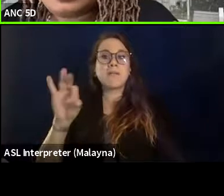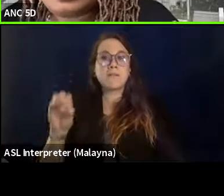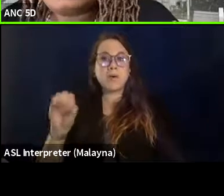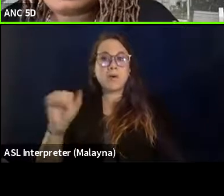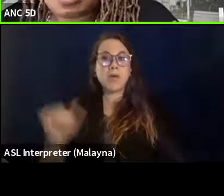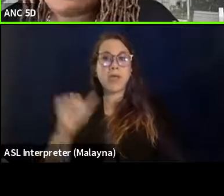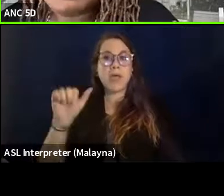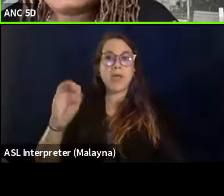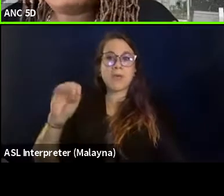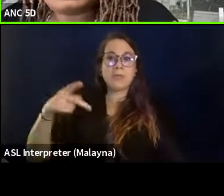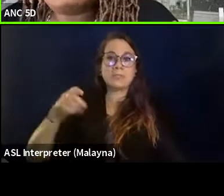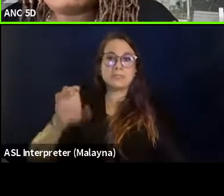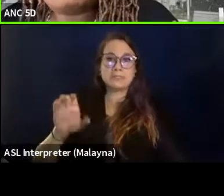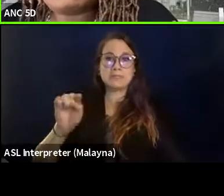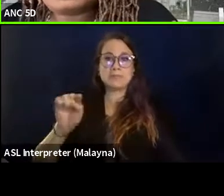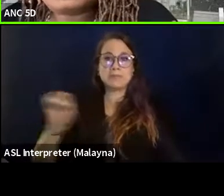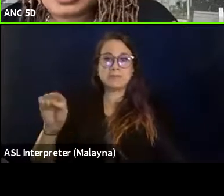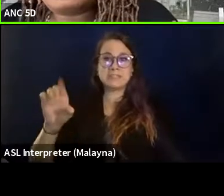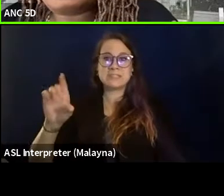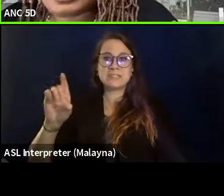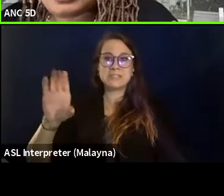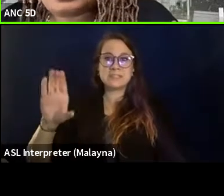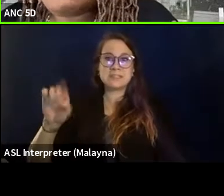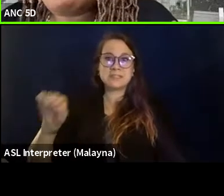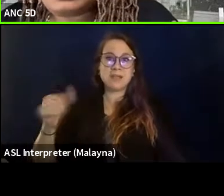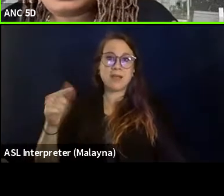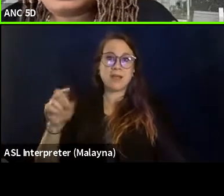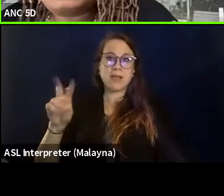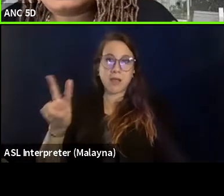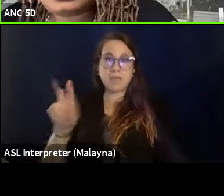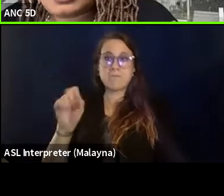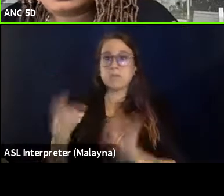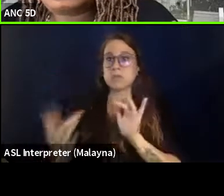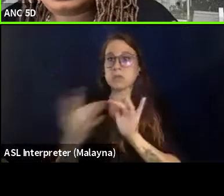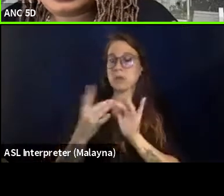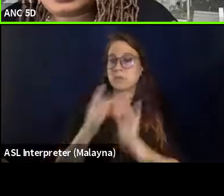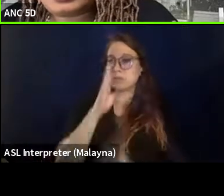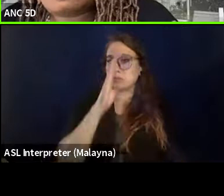info@opc-dc.gov. You can always reach me directly at